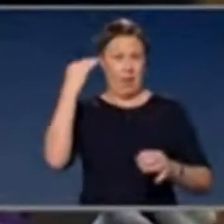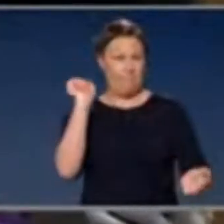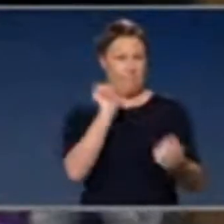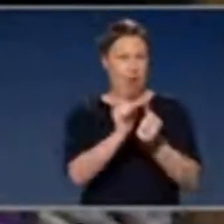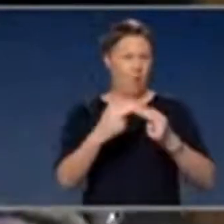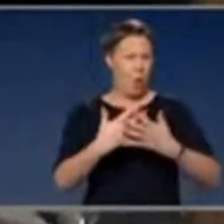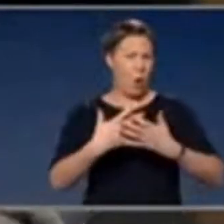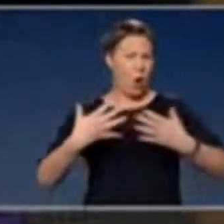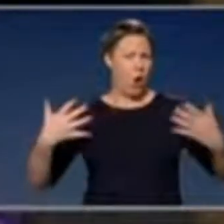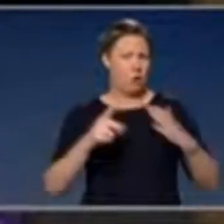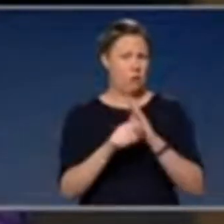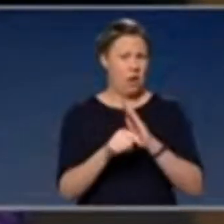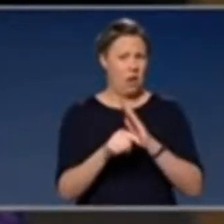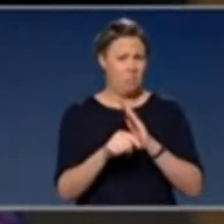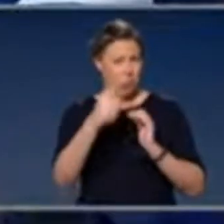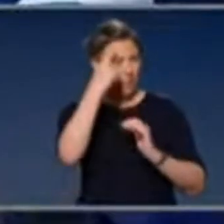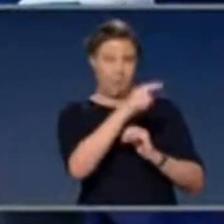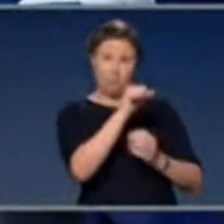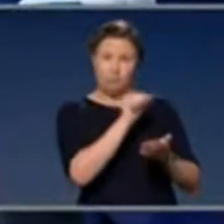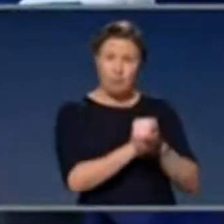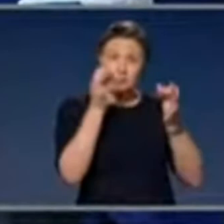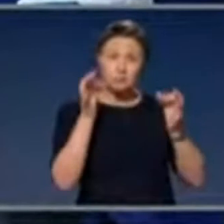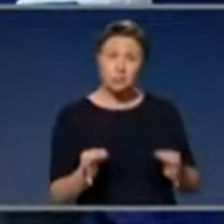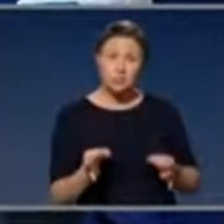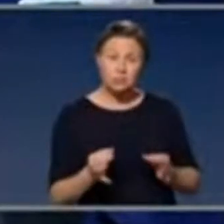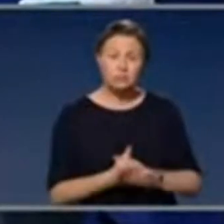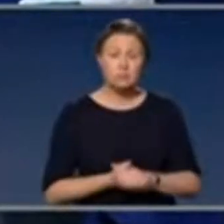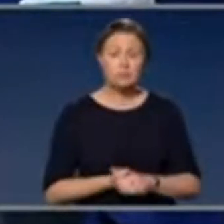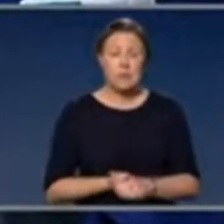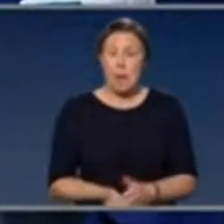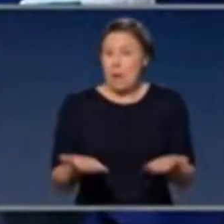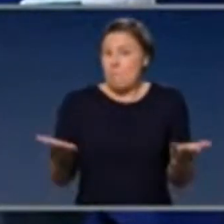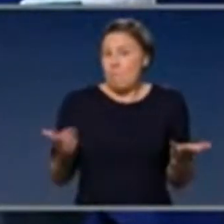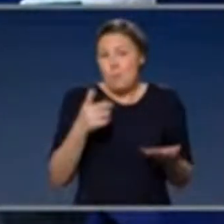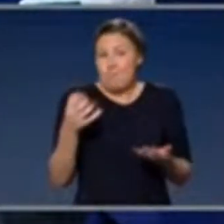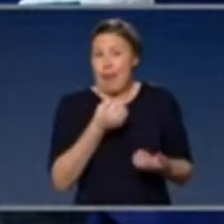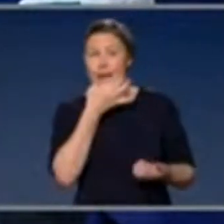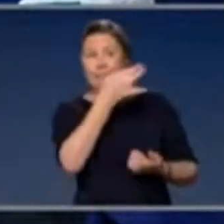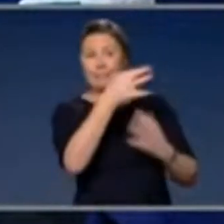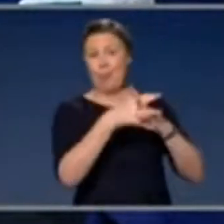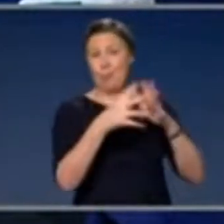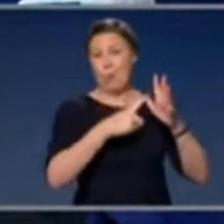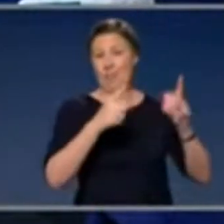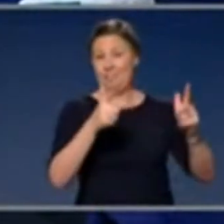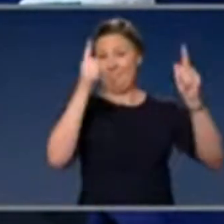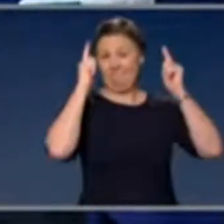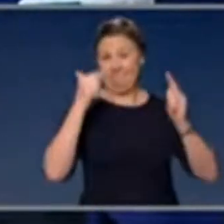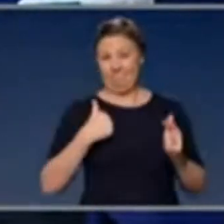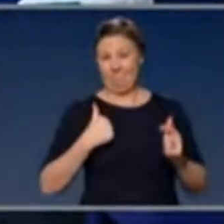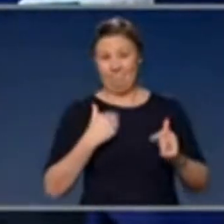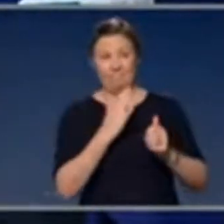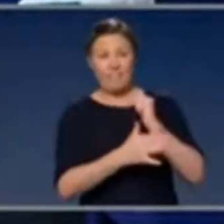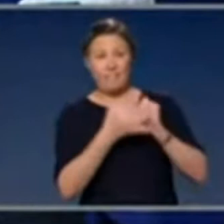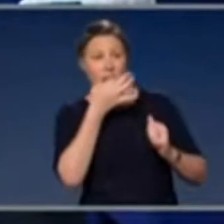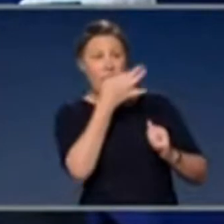call for such balance to be considered? Well, again, I mean, they are questions you have to put to the WA Premier. I have not asked the WA Premier